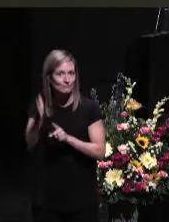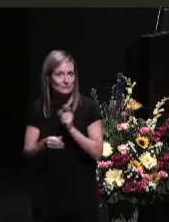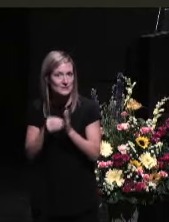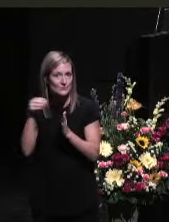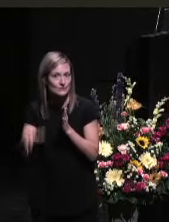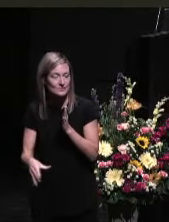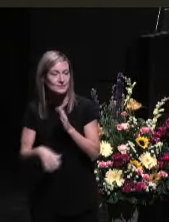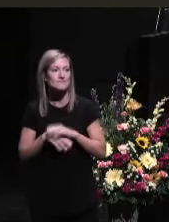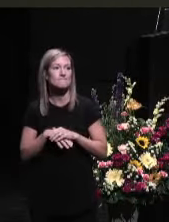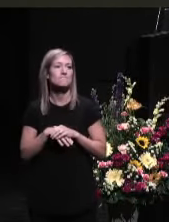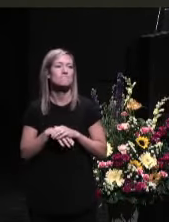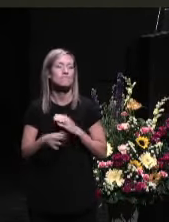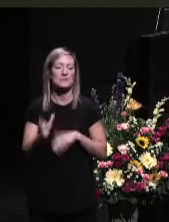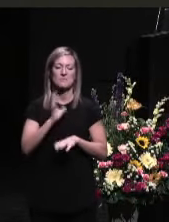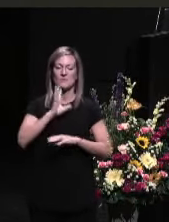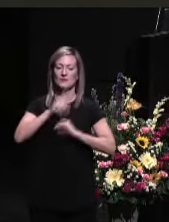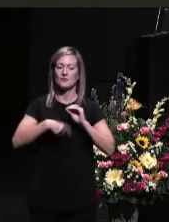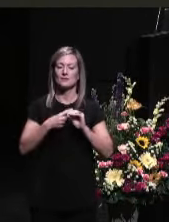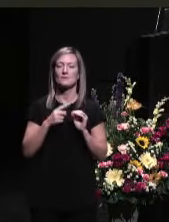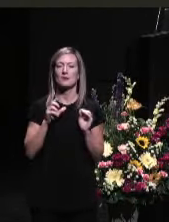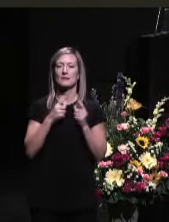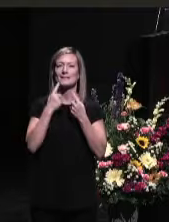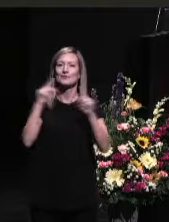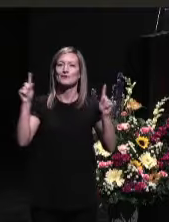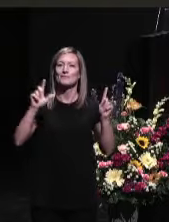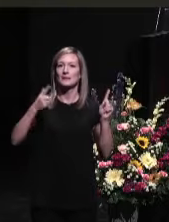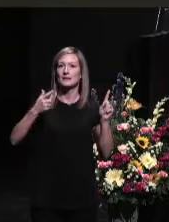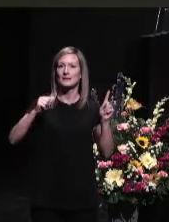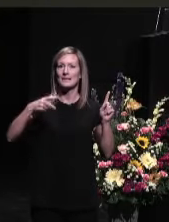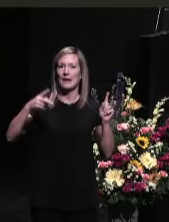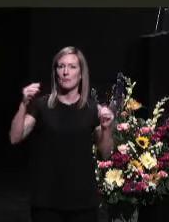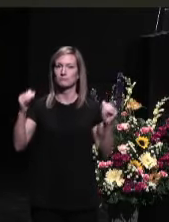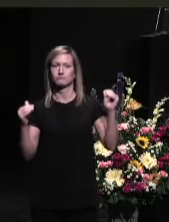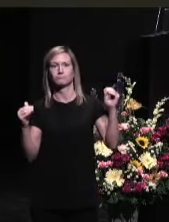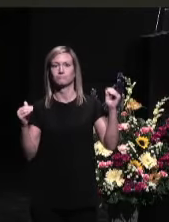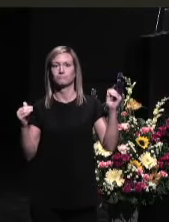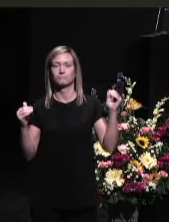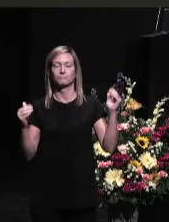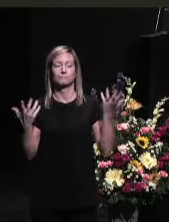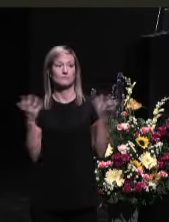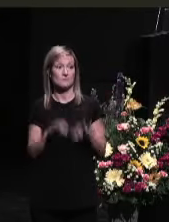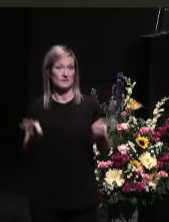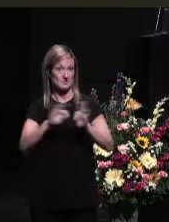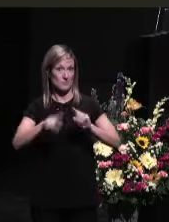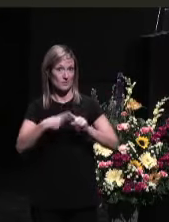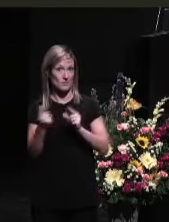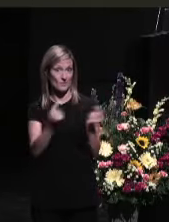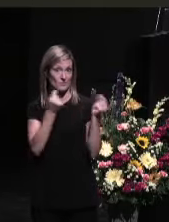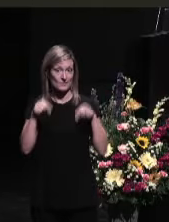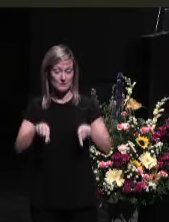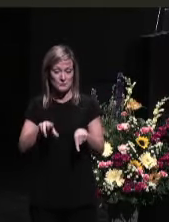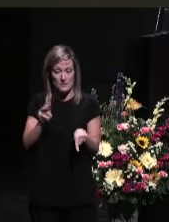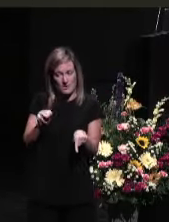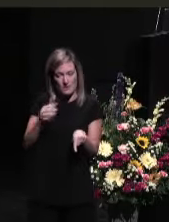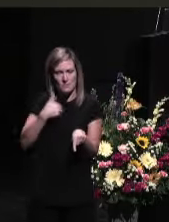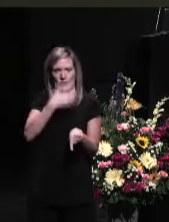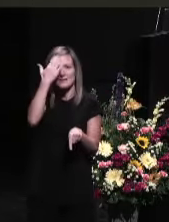achievement gap, something that's really important about what we're doing at UWM today. We know through a series of